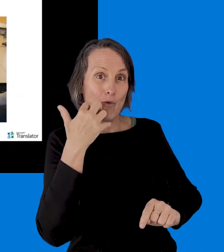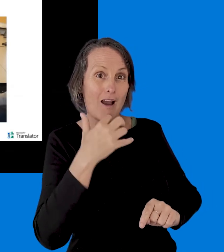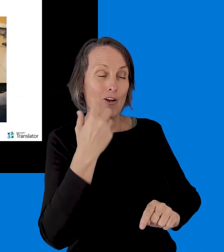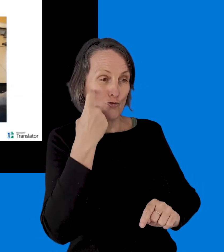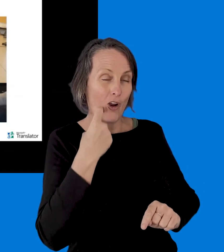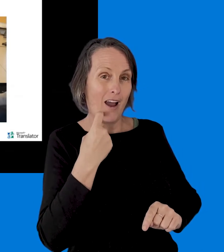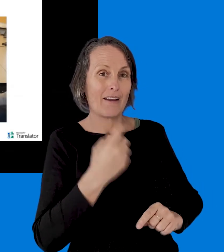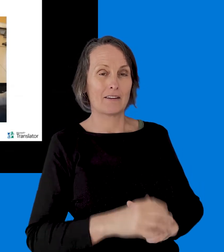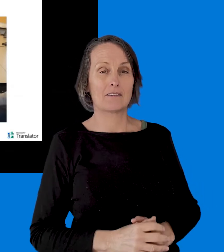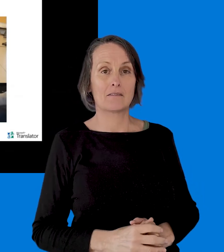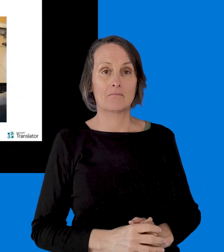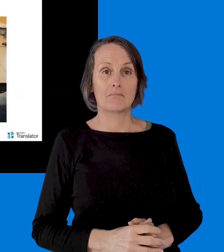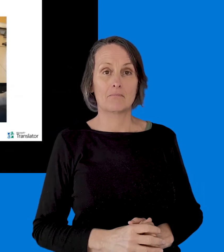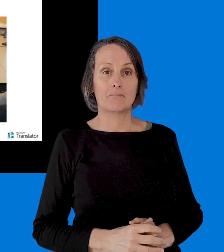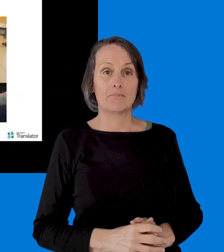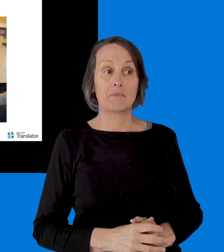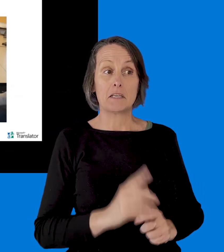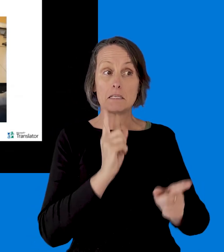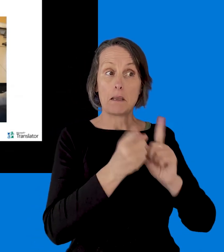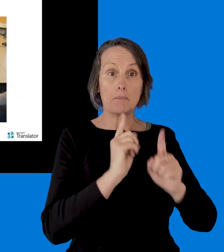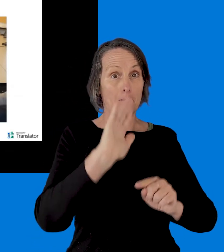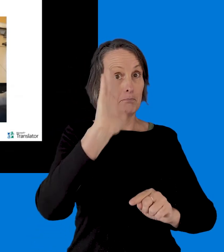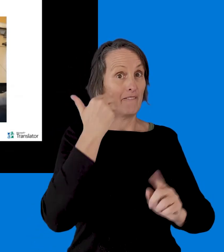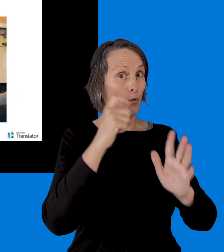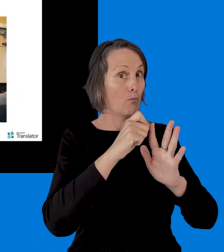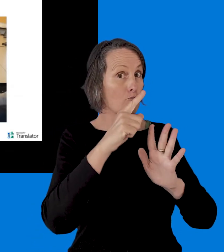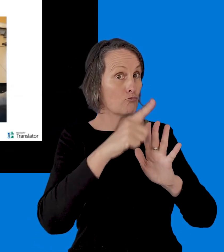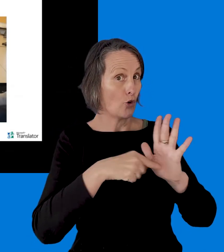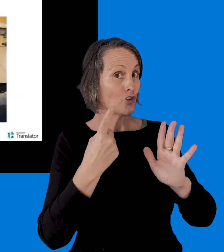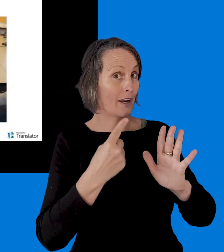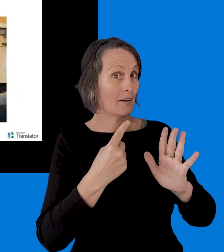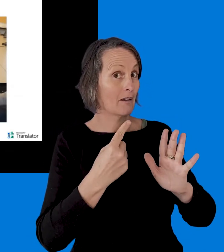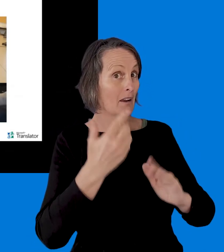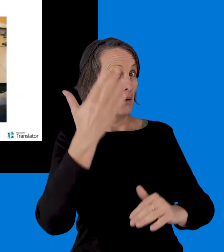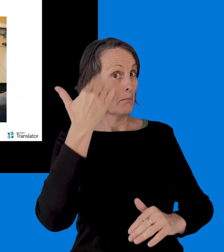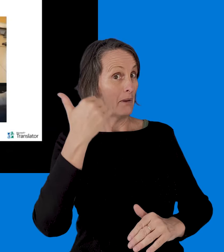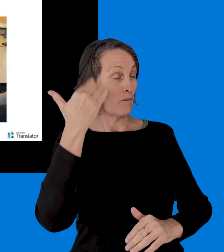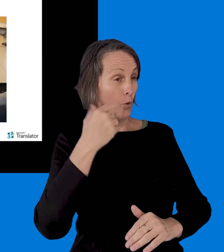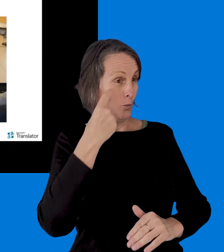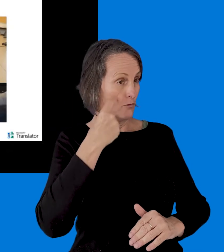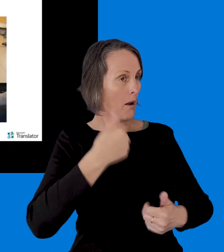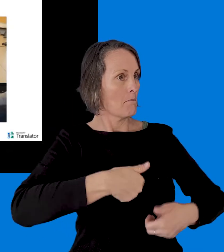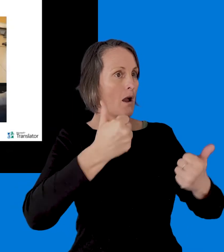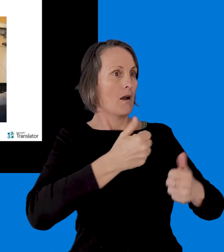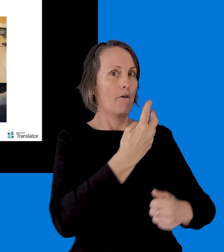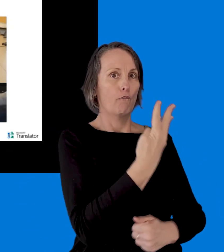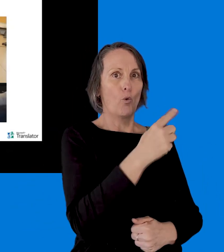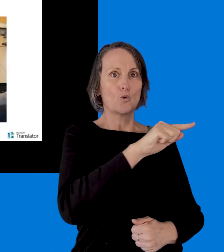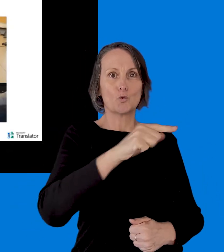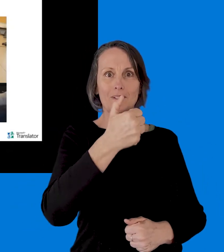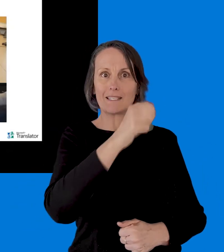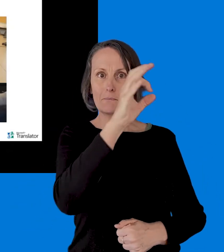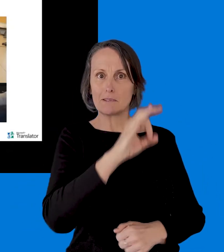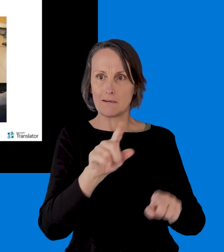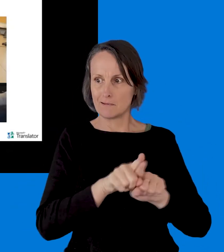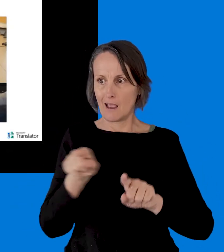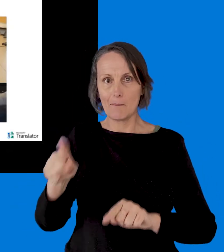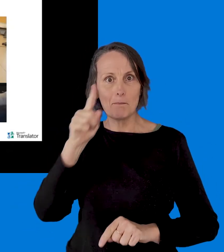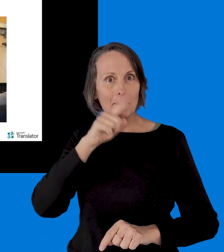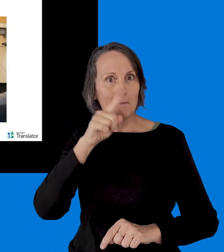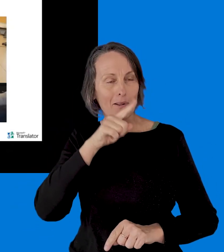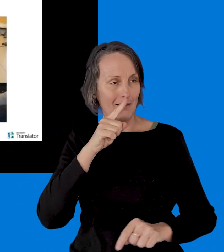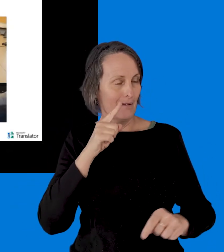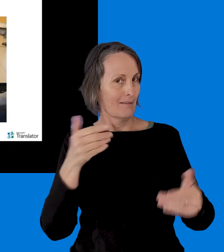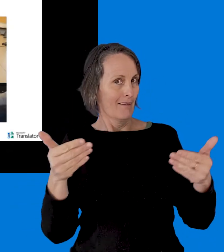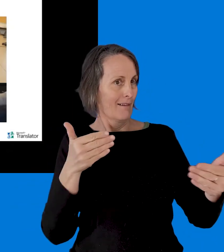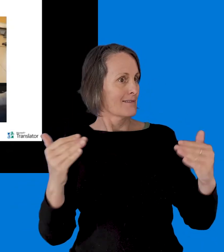projects a human parity level. So meaning that we have caption percentages or error rate percentages that are competitive with